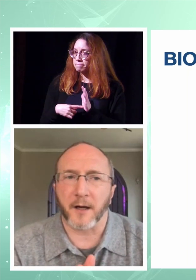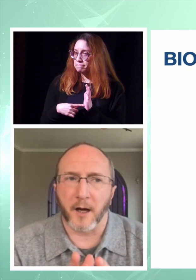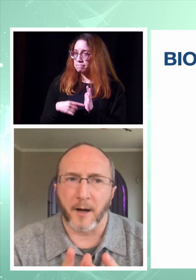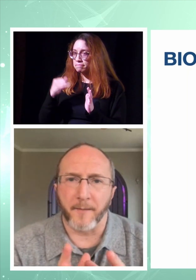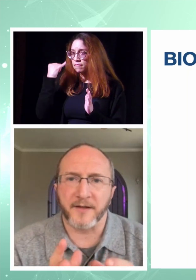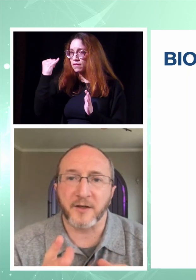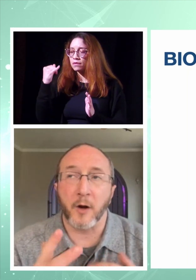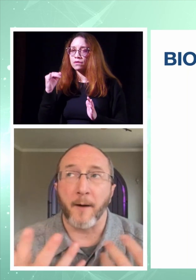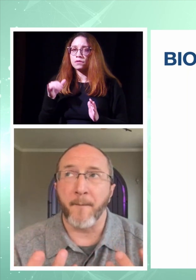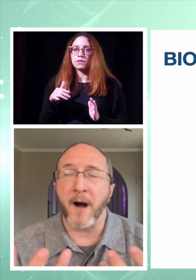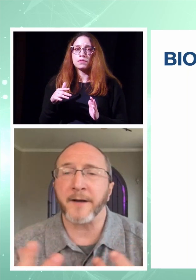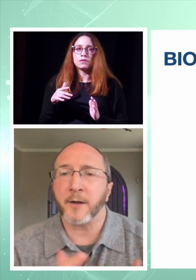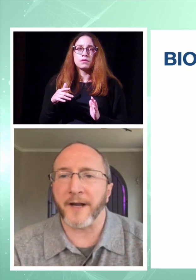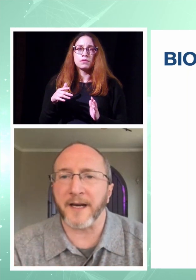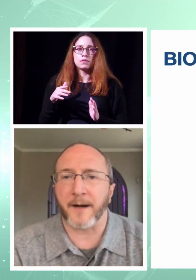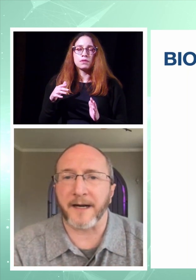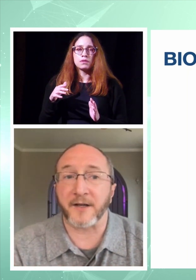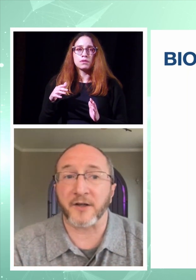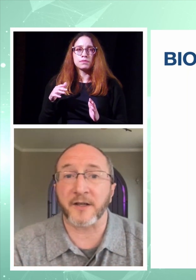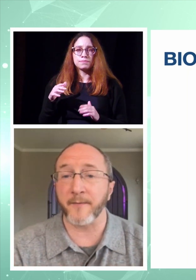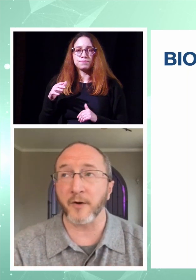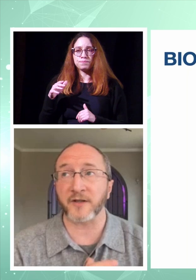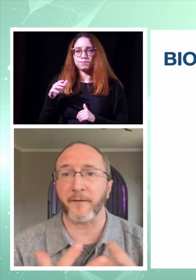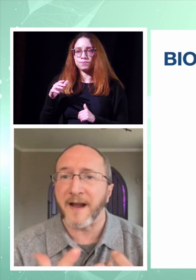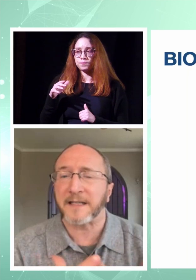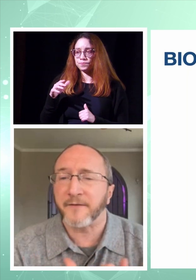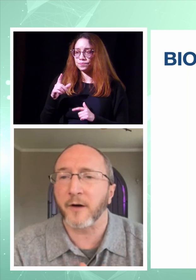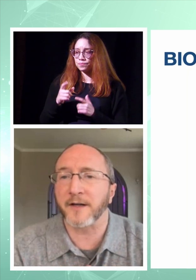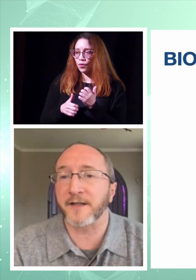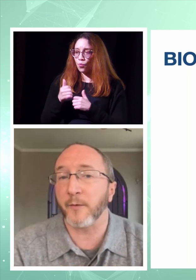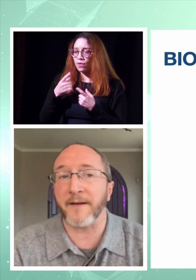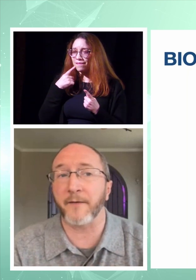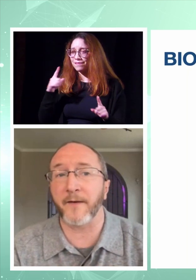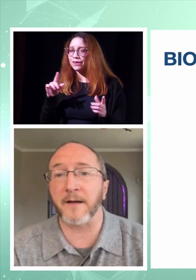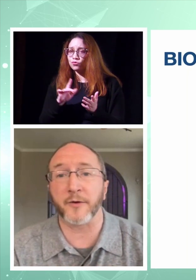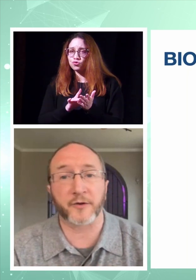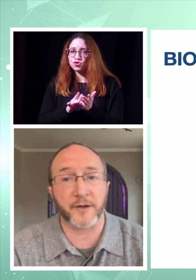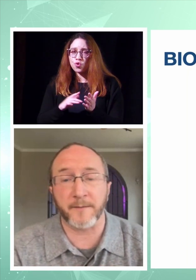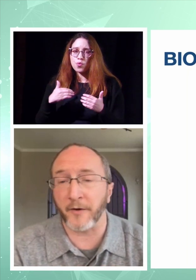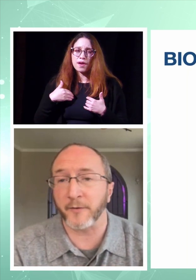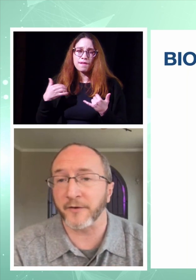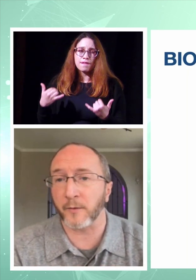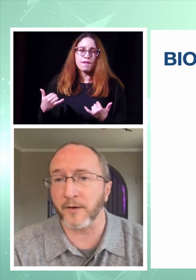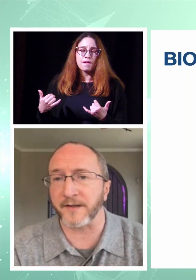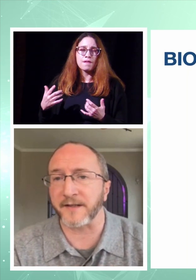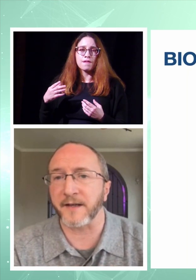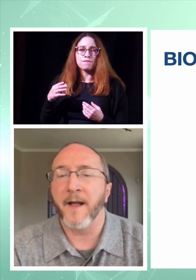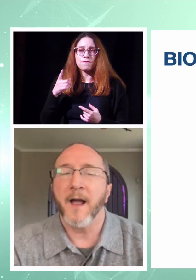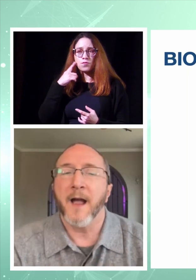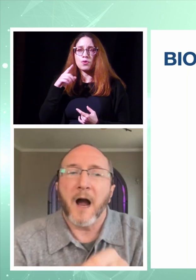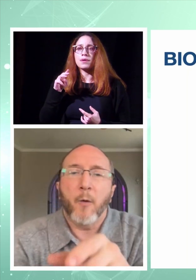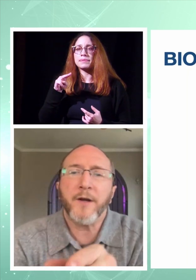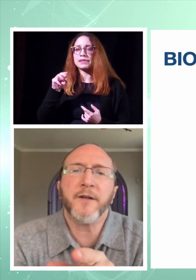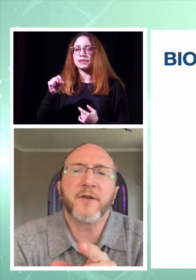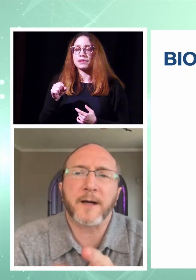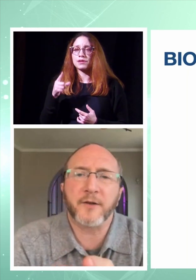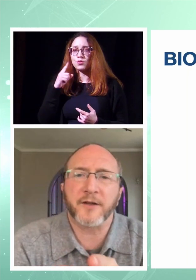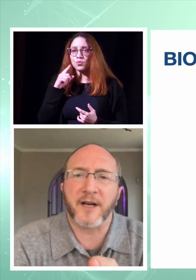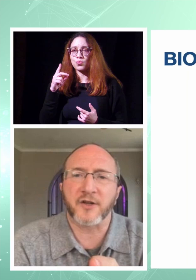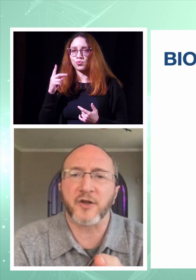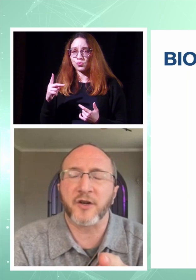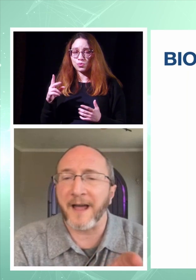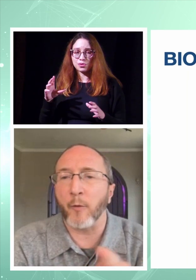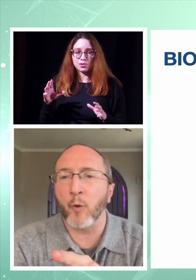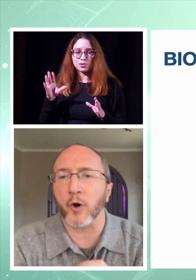idea, so monoclonal antibodies are some of the most effective drugs that we have available to treat multiple sclerosis. I want you to direct